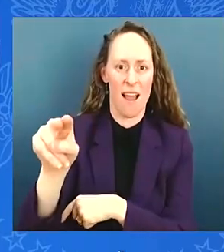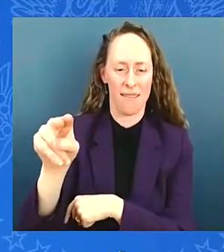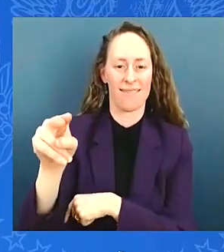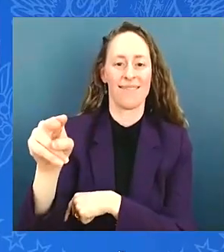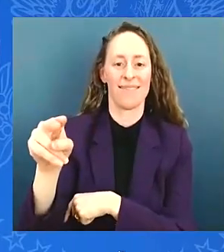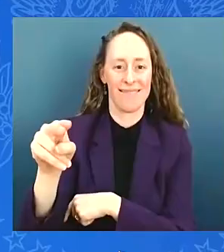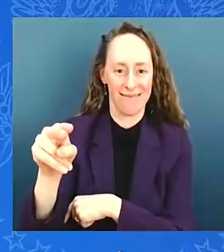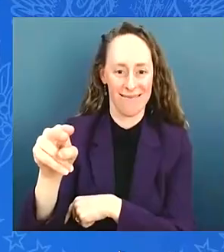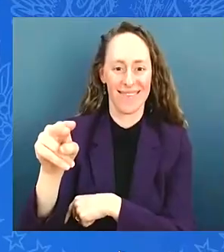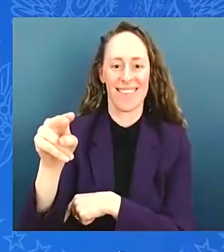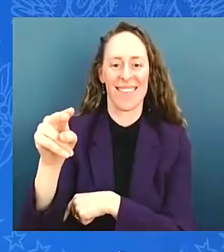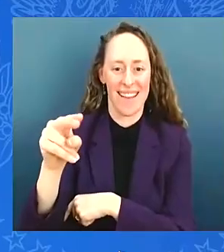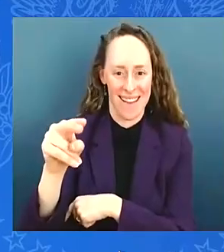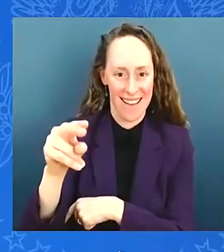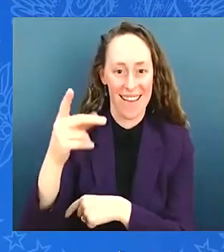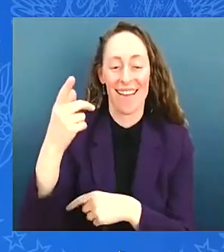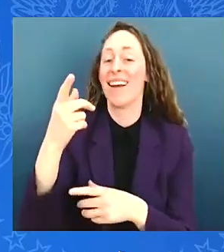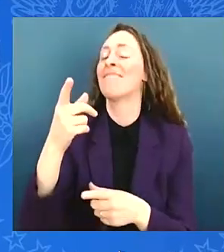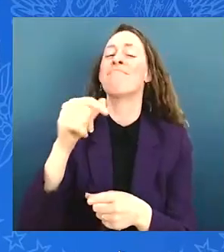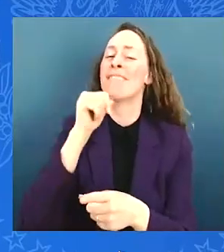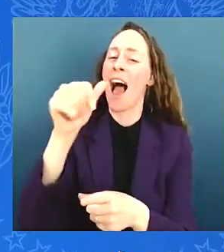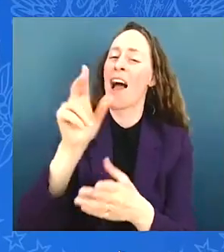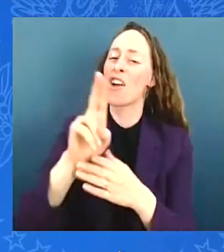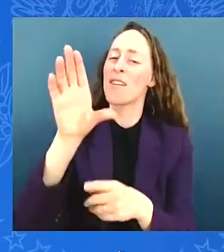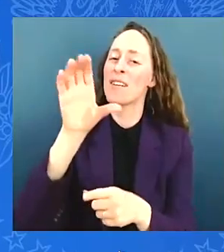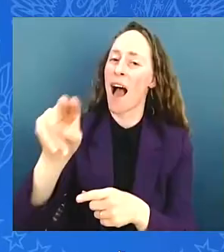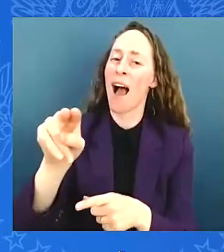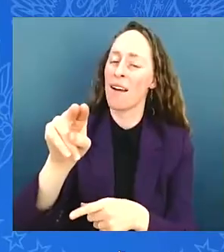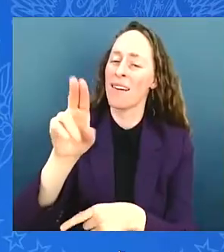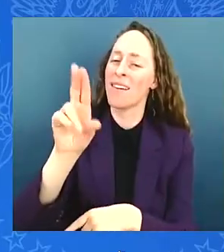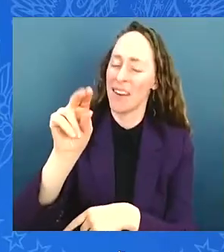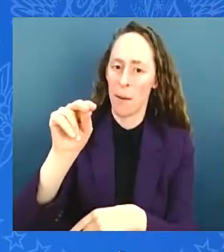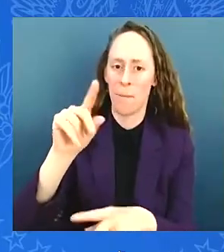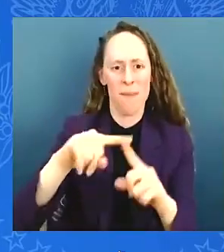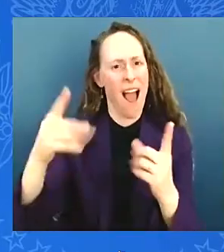here? Shut up, Chris. Shut up.